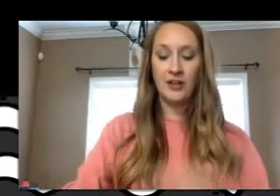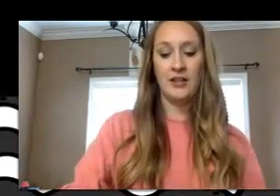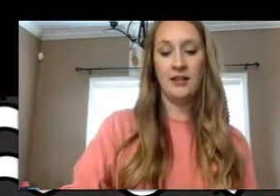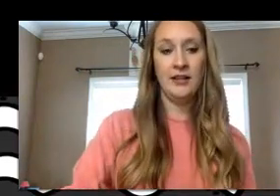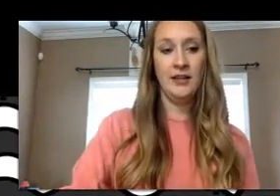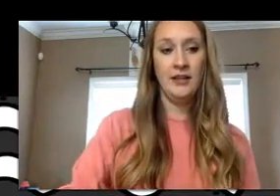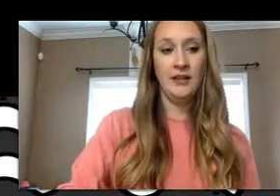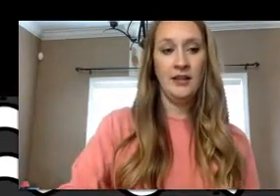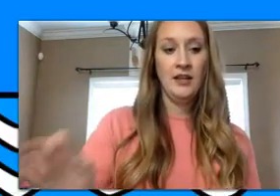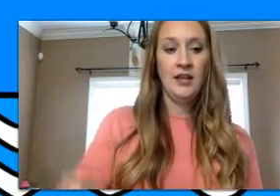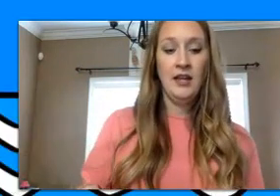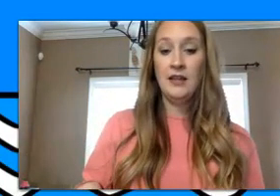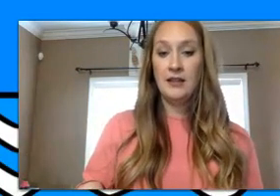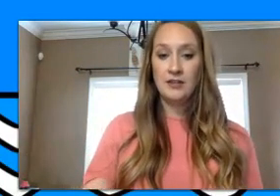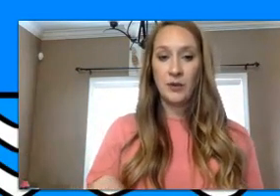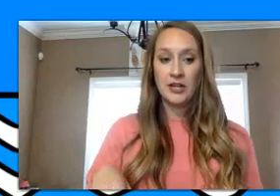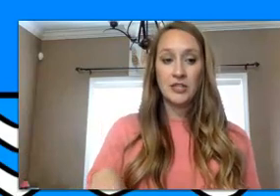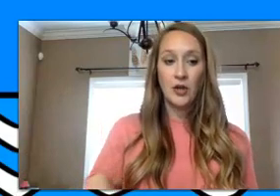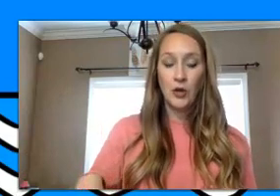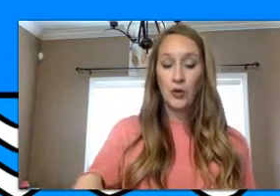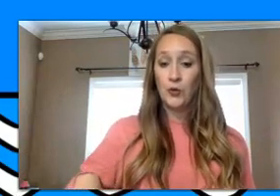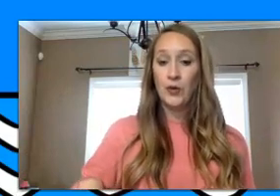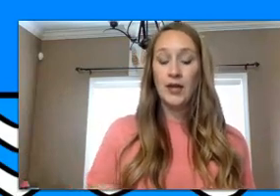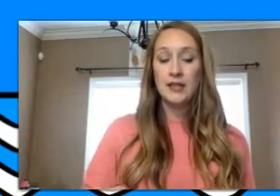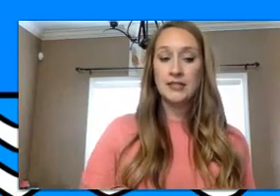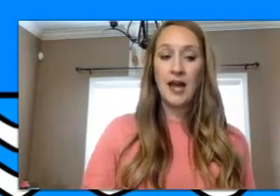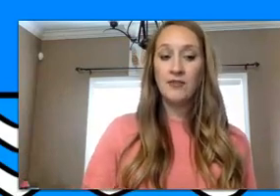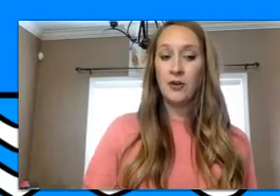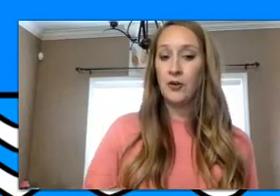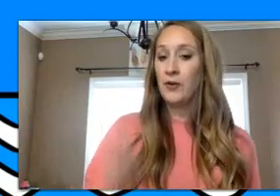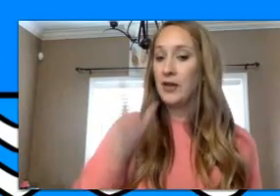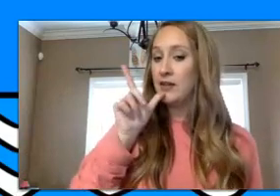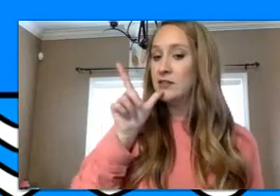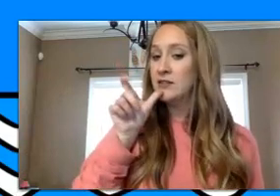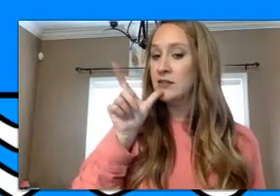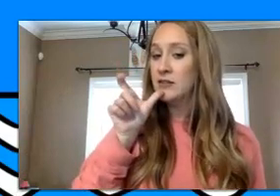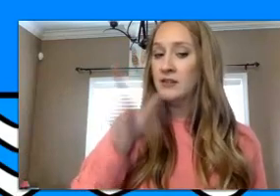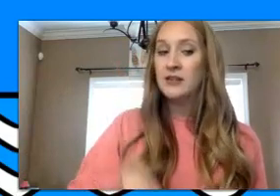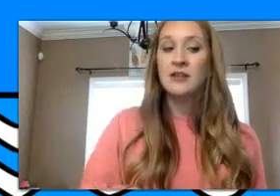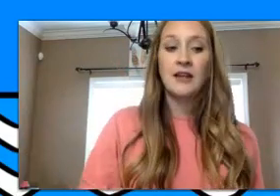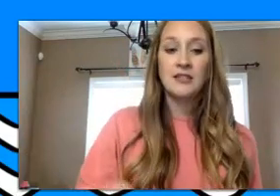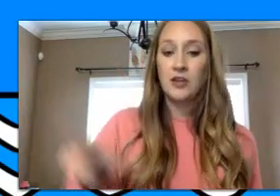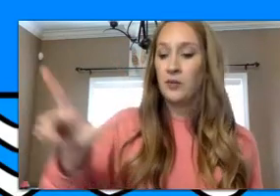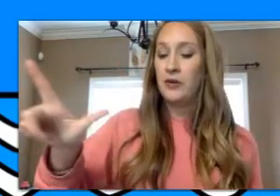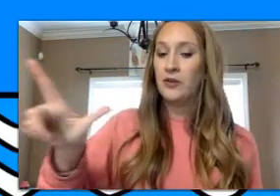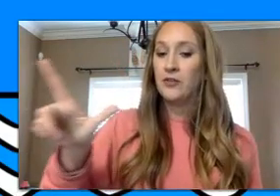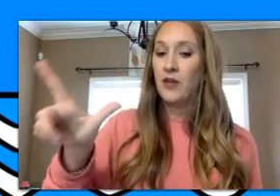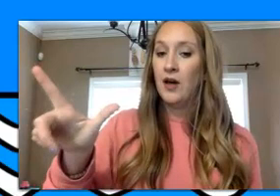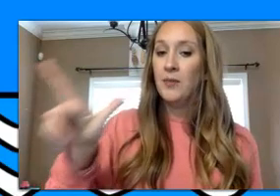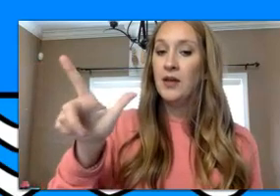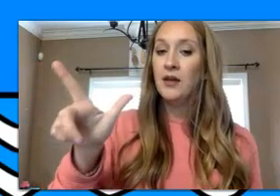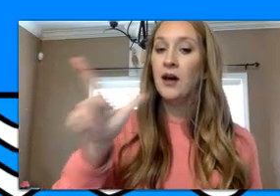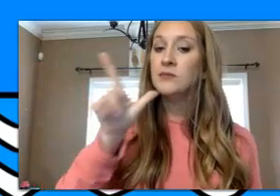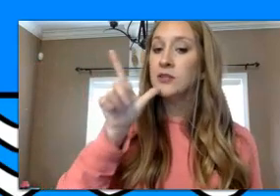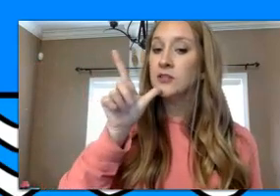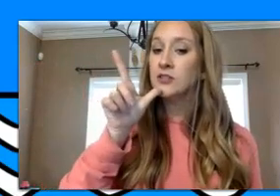under. Then the last word is who. The sign for who is, okay, so you're going to put your